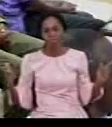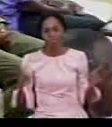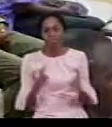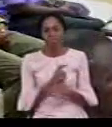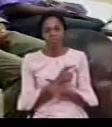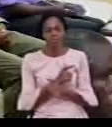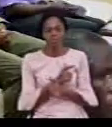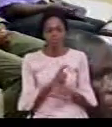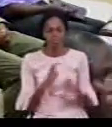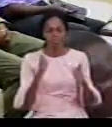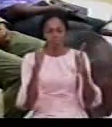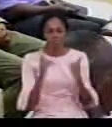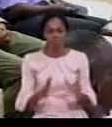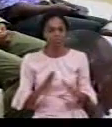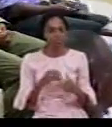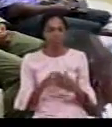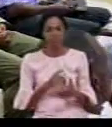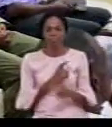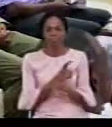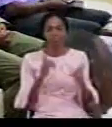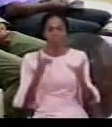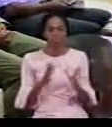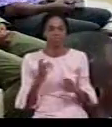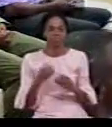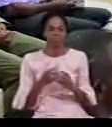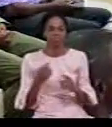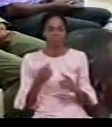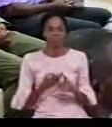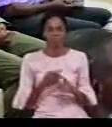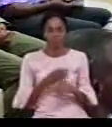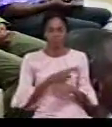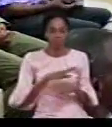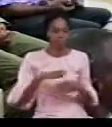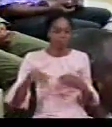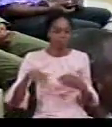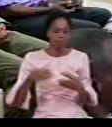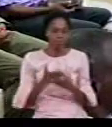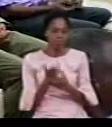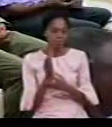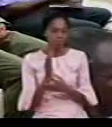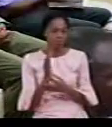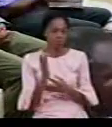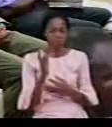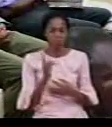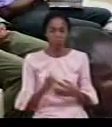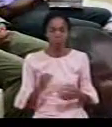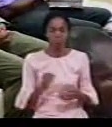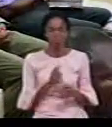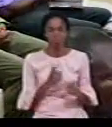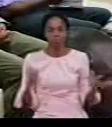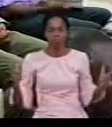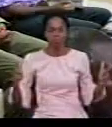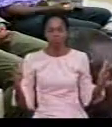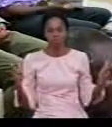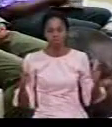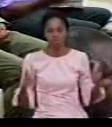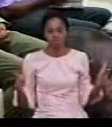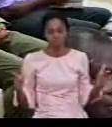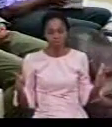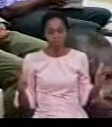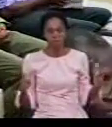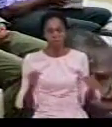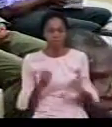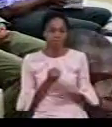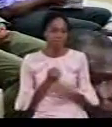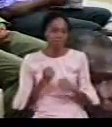All round emancipation through great Savior, our Liberator. He